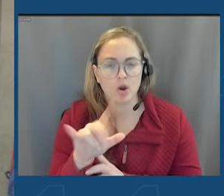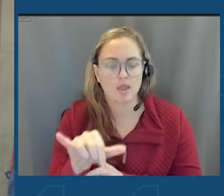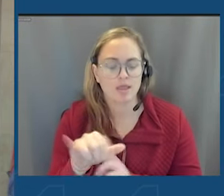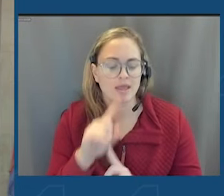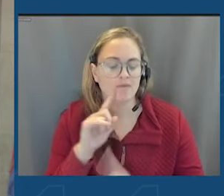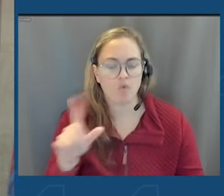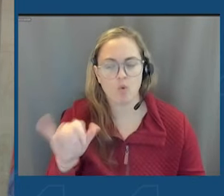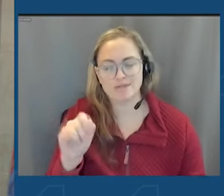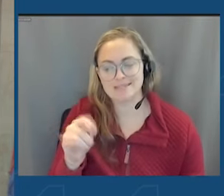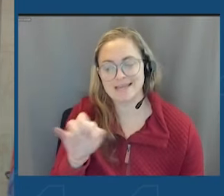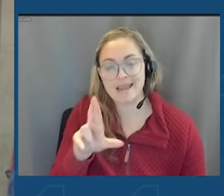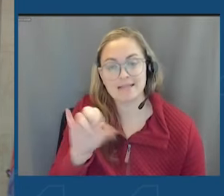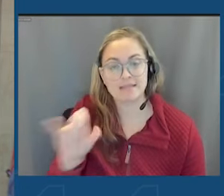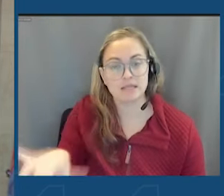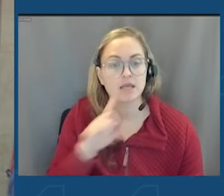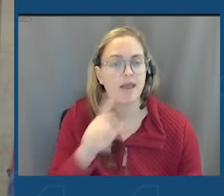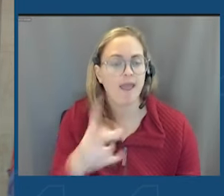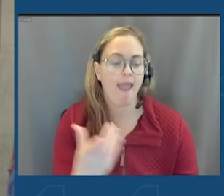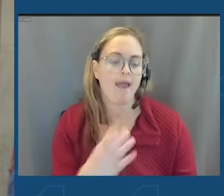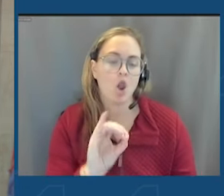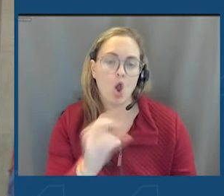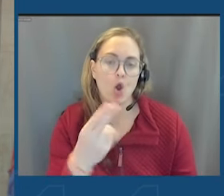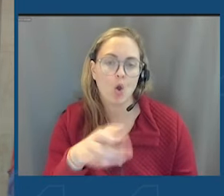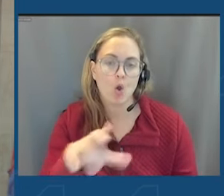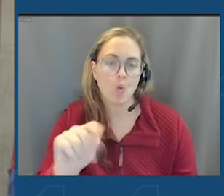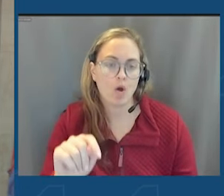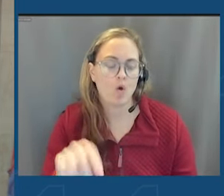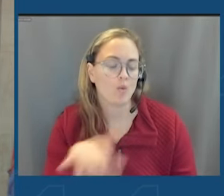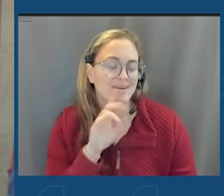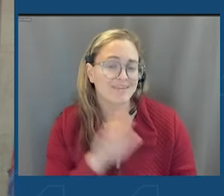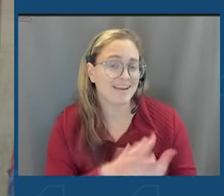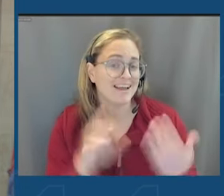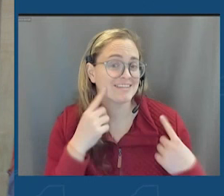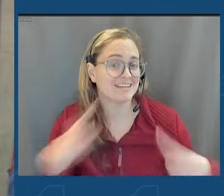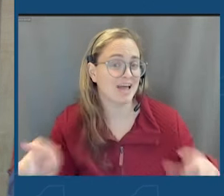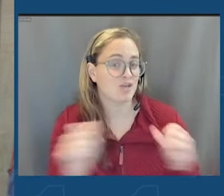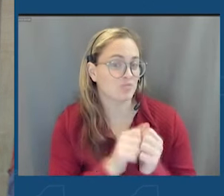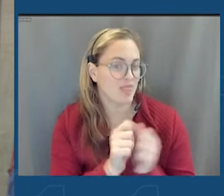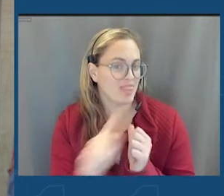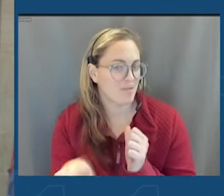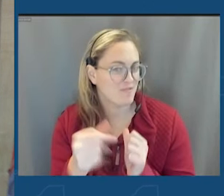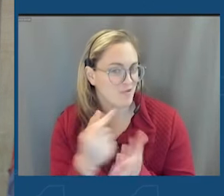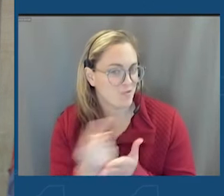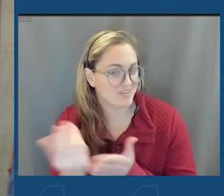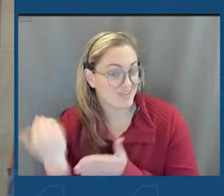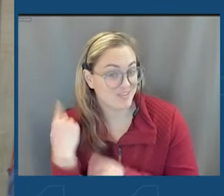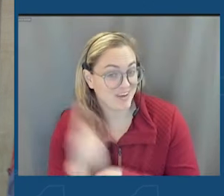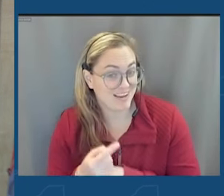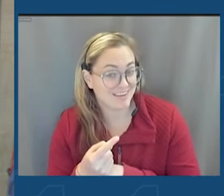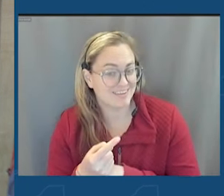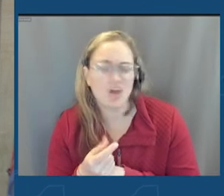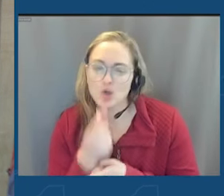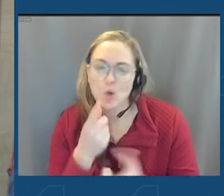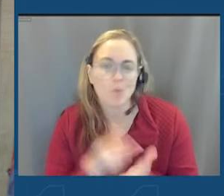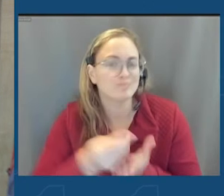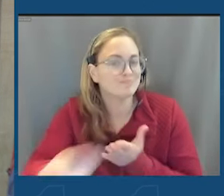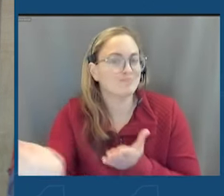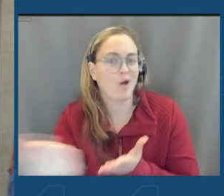the Mayor of the City of Coho, who we just did a nice announcement with a couple weeks ago, did we not? All right, don't spend it all in one